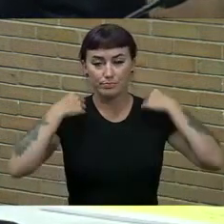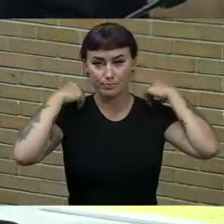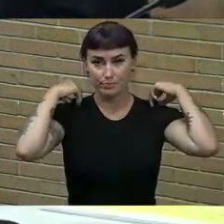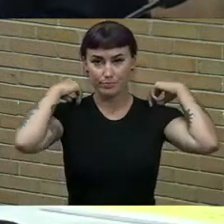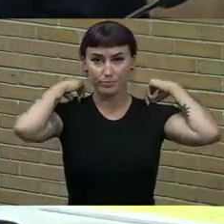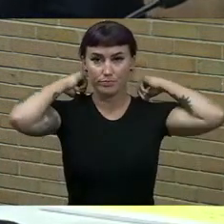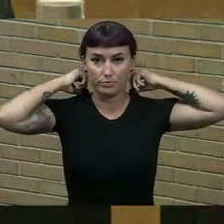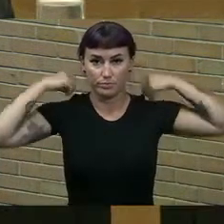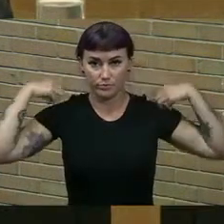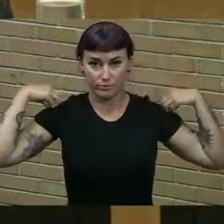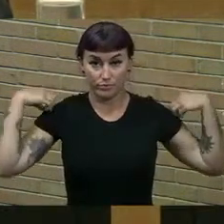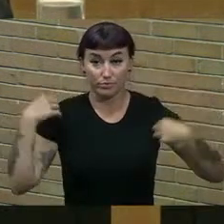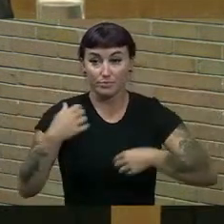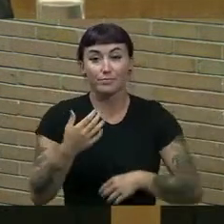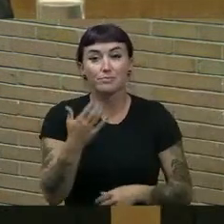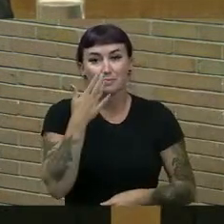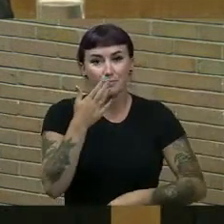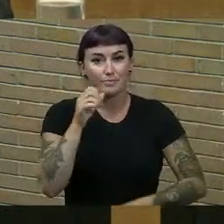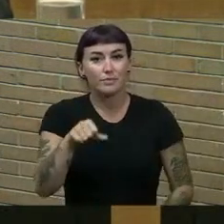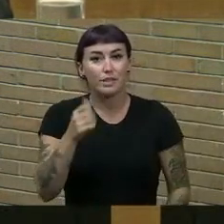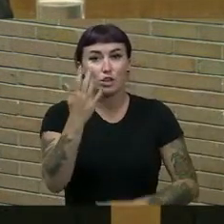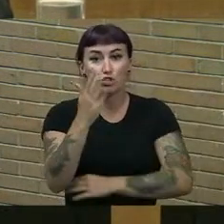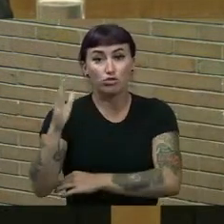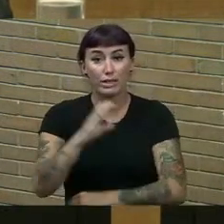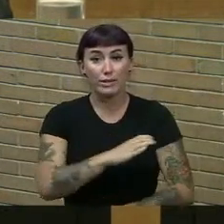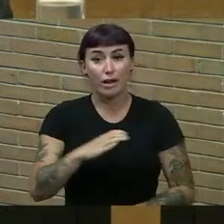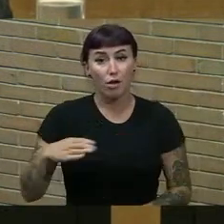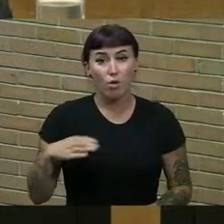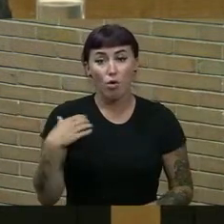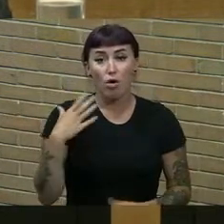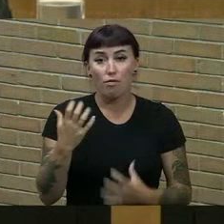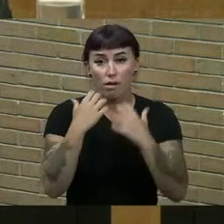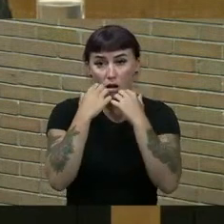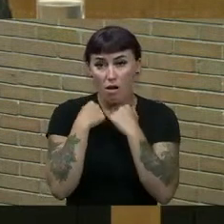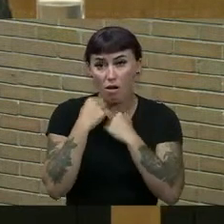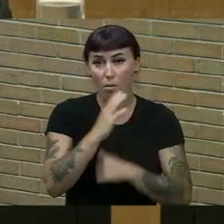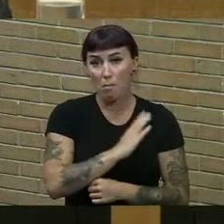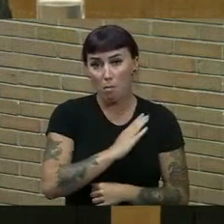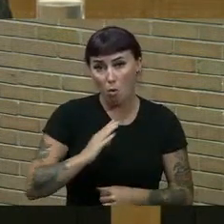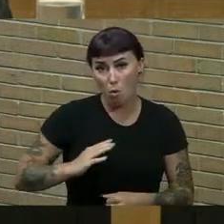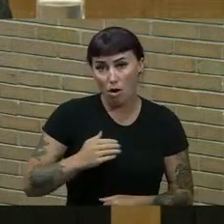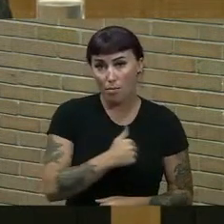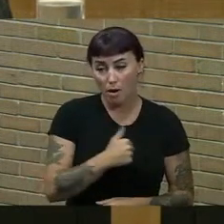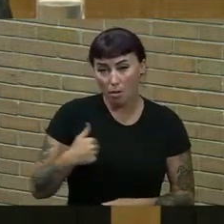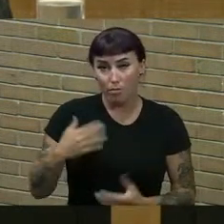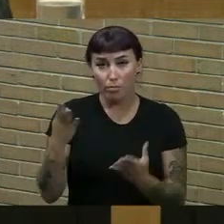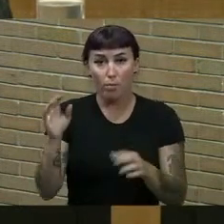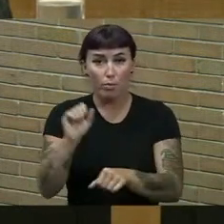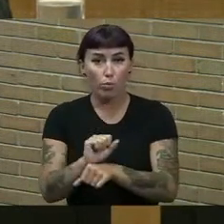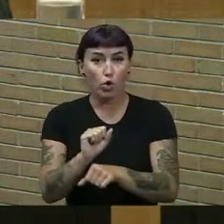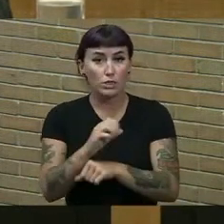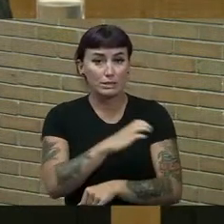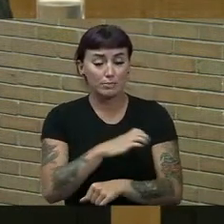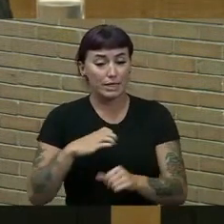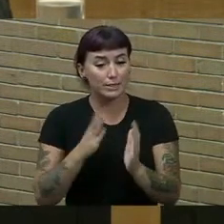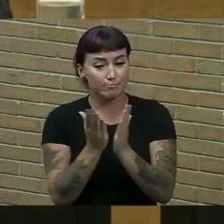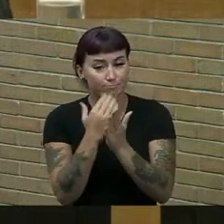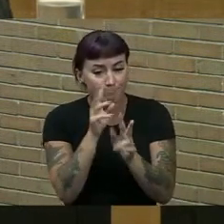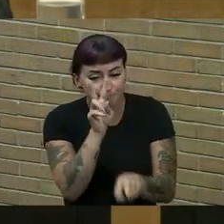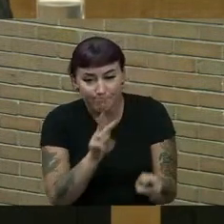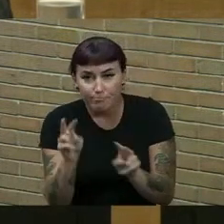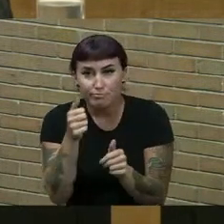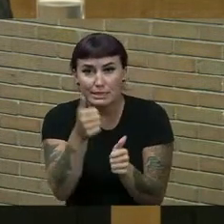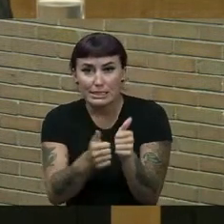Thank you. Yes, the Tree Council, made up of the Conservation Board members and the Public Works Committee, reviewed each of these.